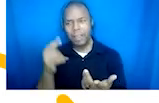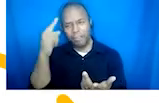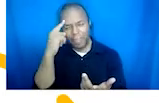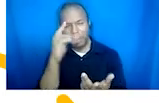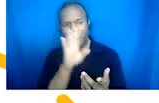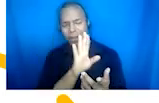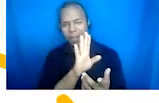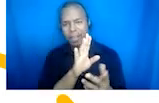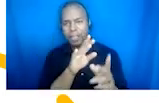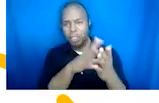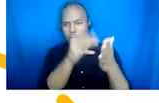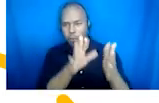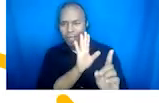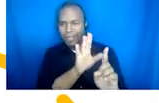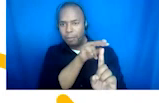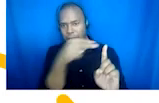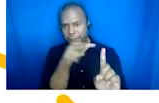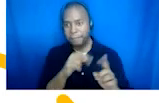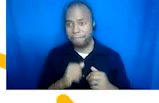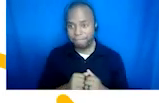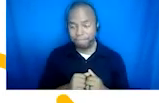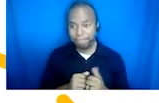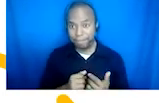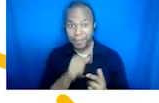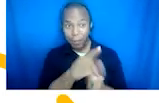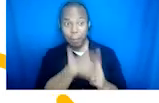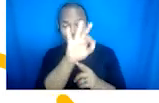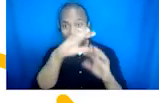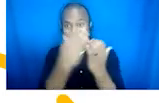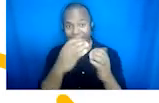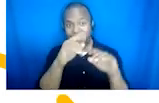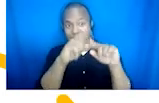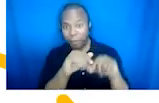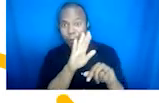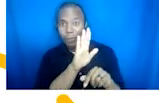based on their needs. And they should, right? They should.